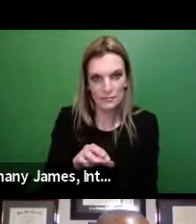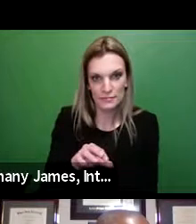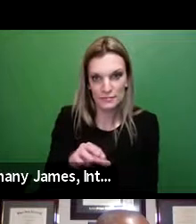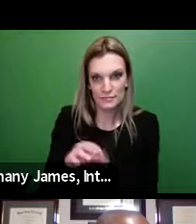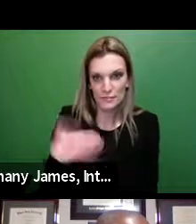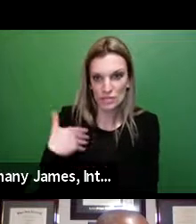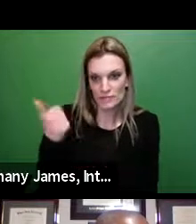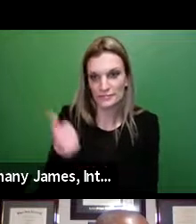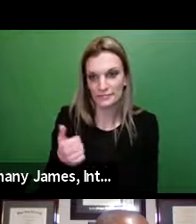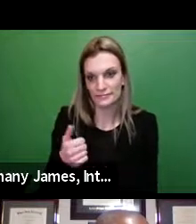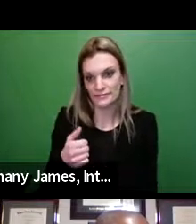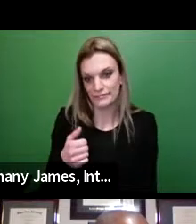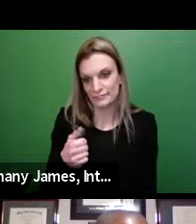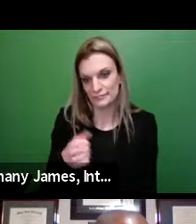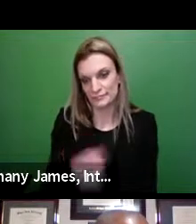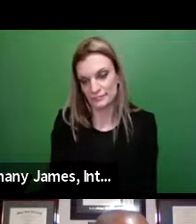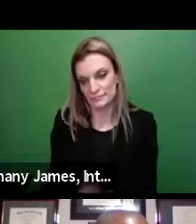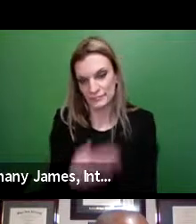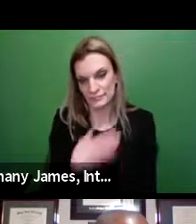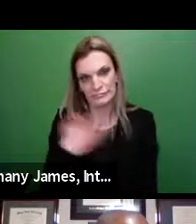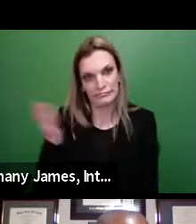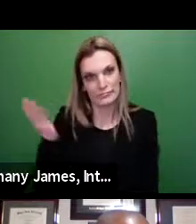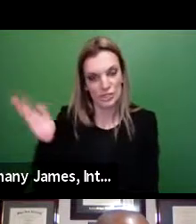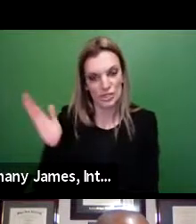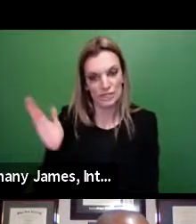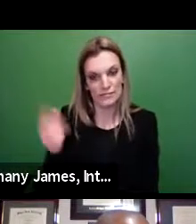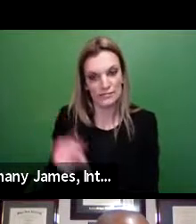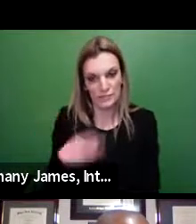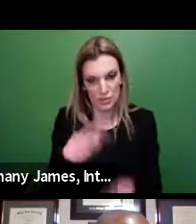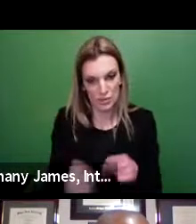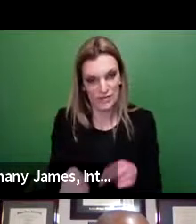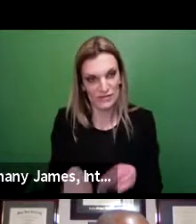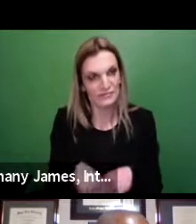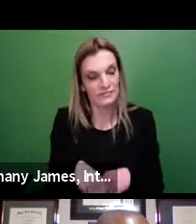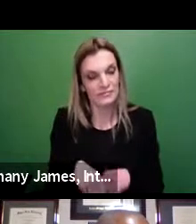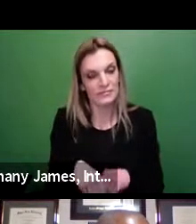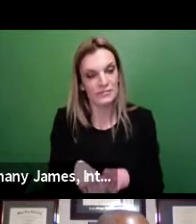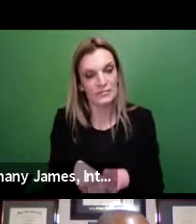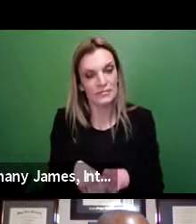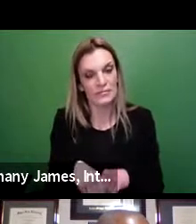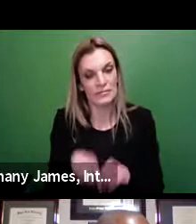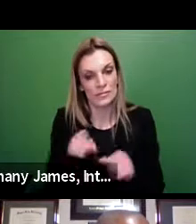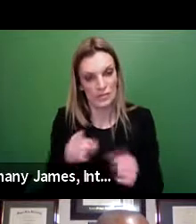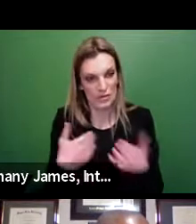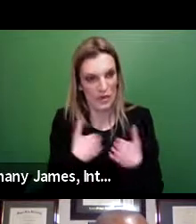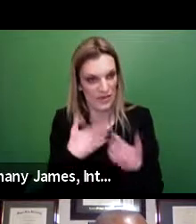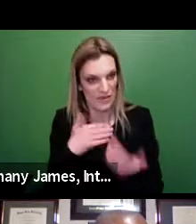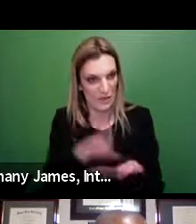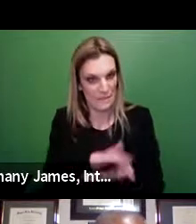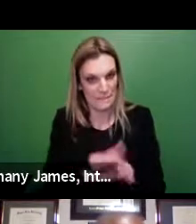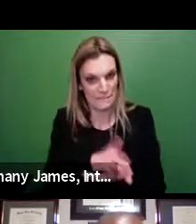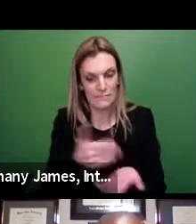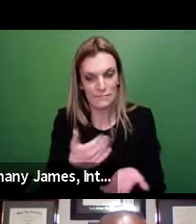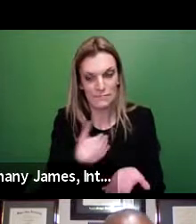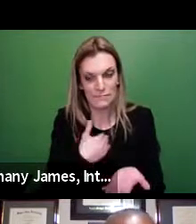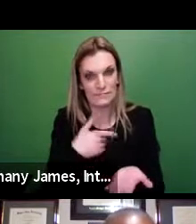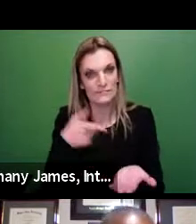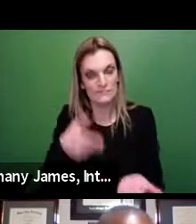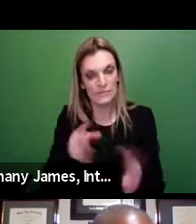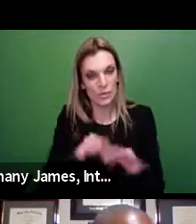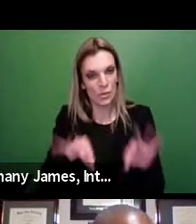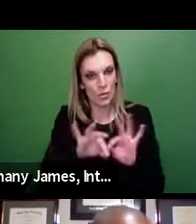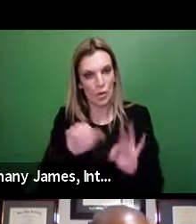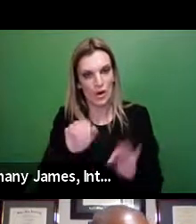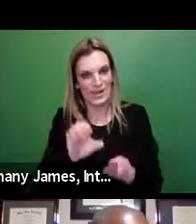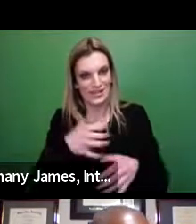My presentation is gonna be brief. You have in your packets the case summaries of important cases, but I'm